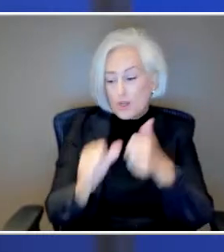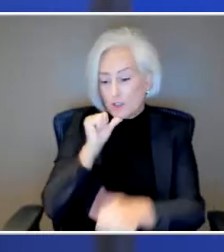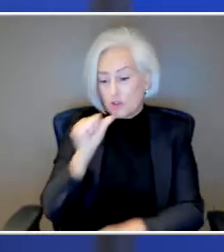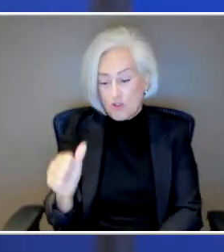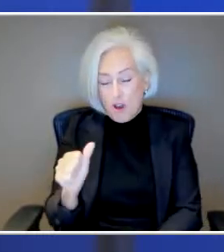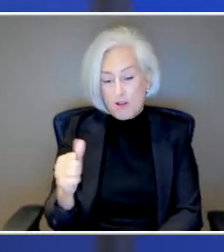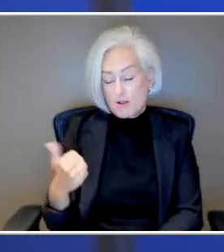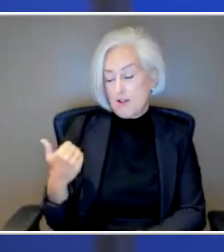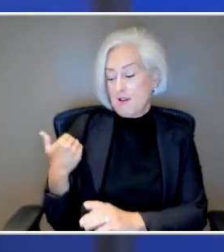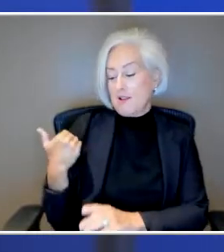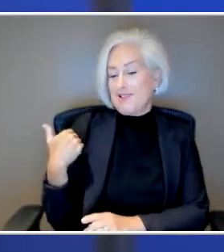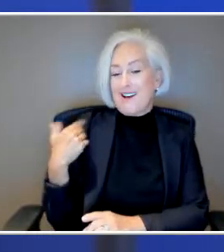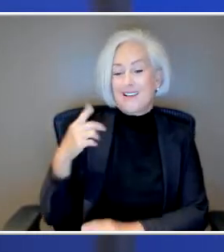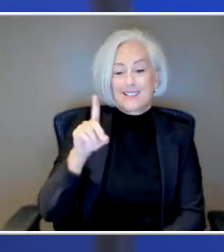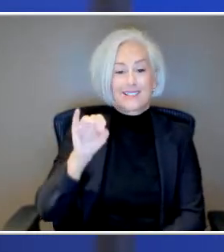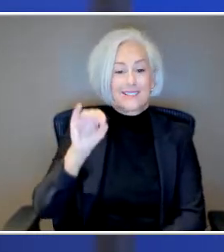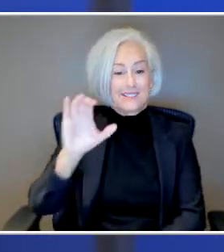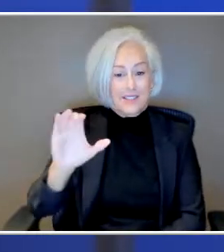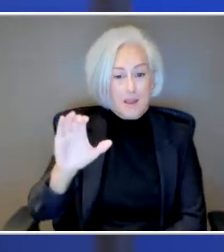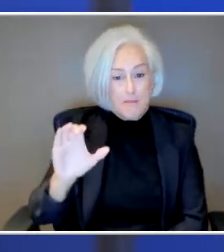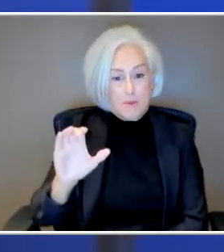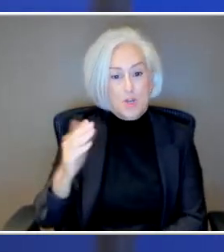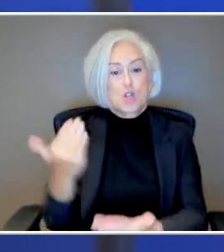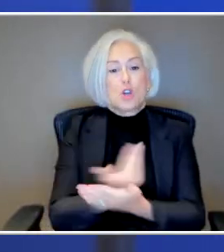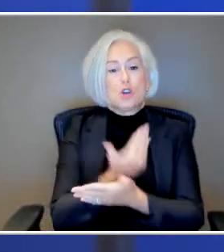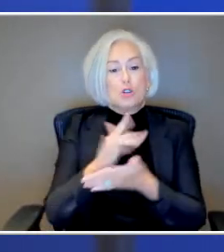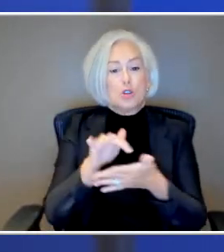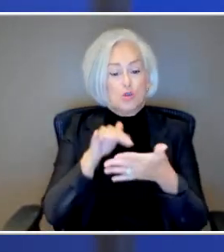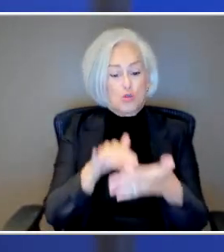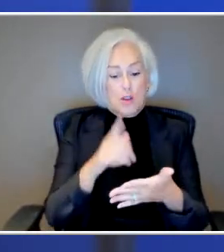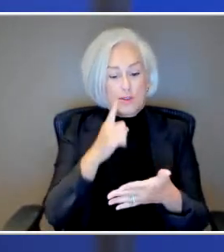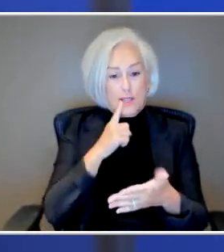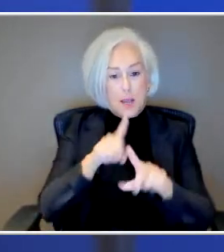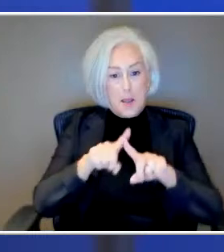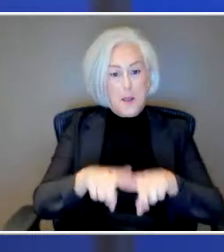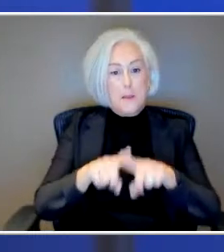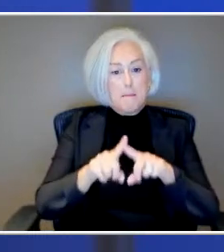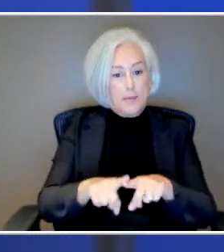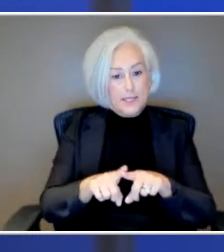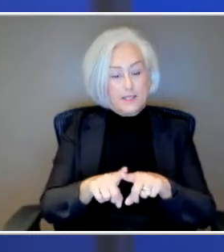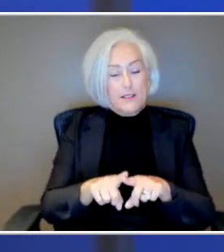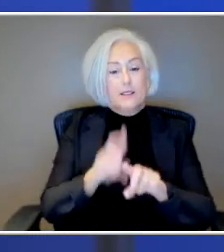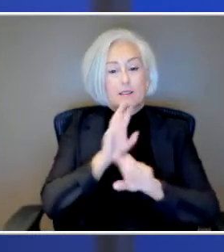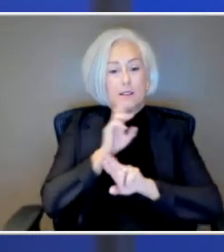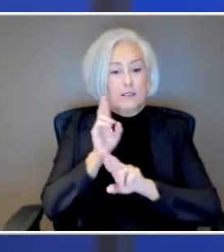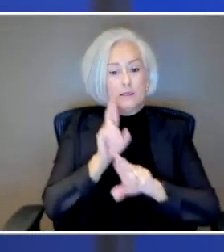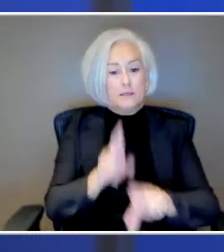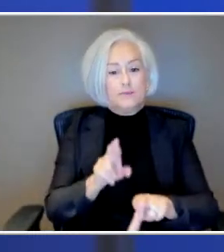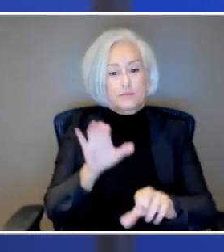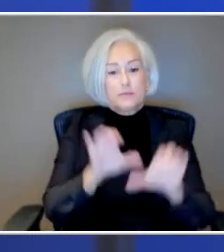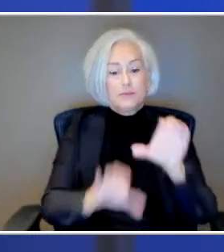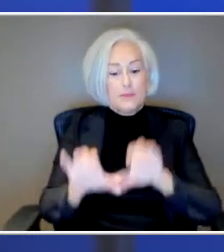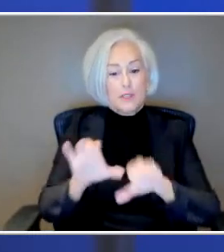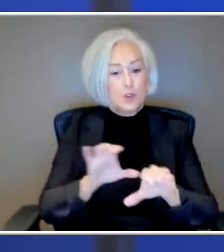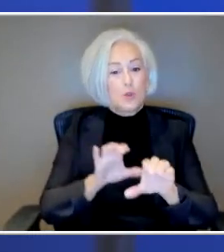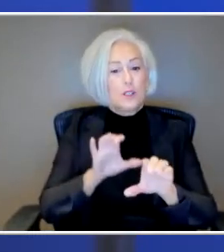December that indicated that based on response to chemotherapy, you might not need radiation. So a really great place to be of tailoring the